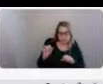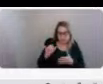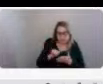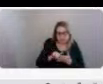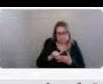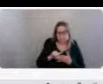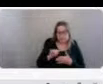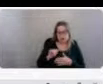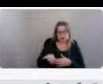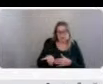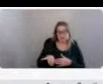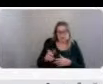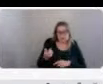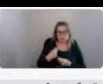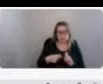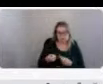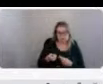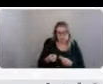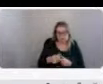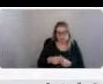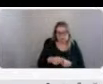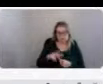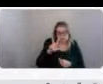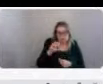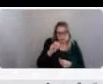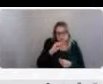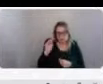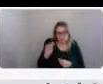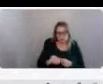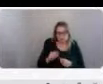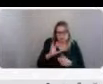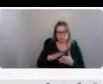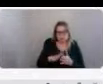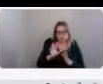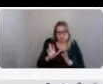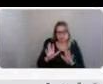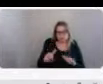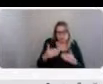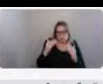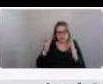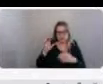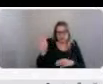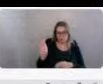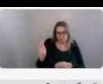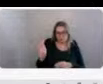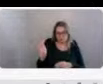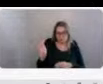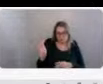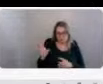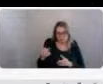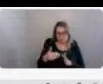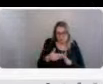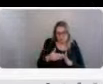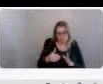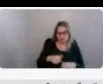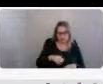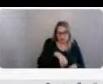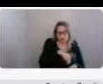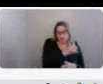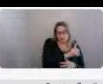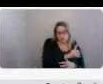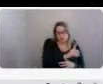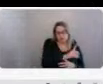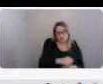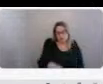lda replacement there is a 30 percent advantage for one party the republicans over the vested